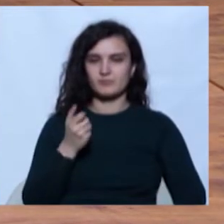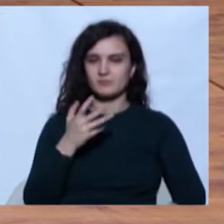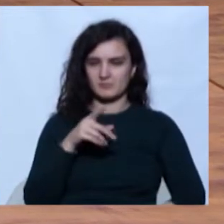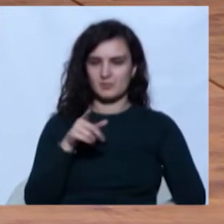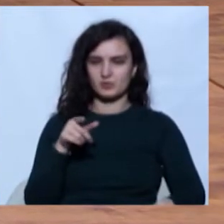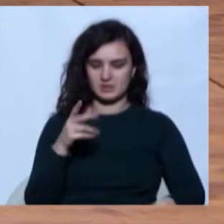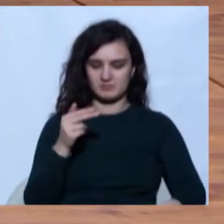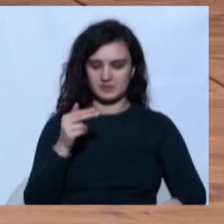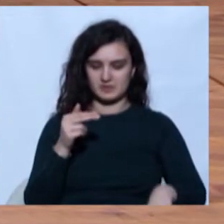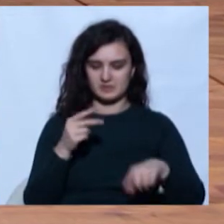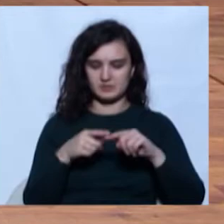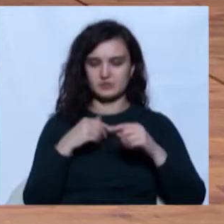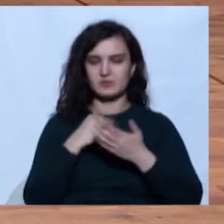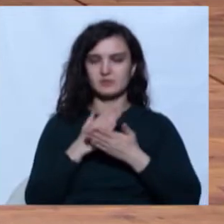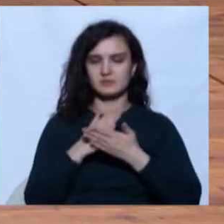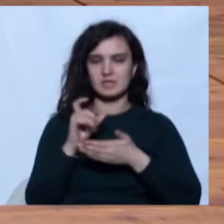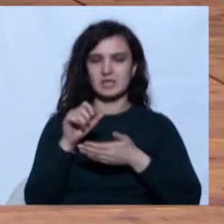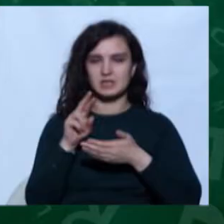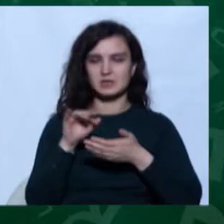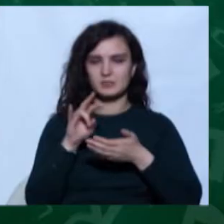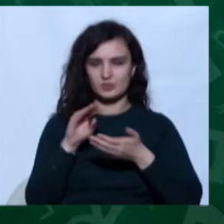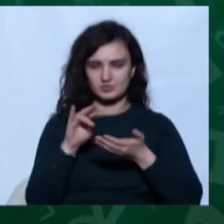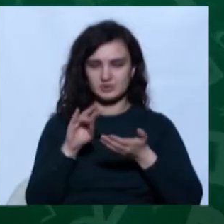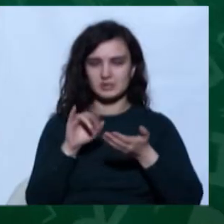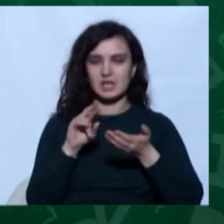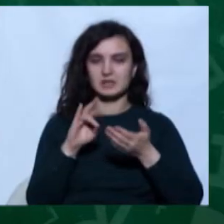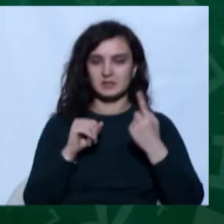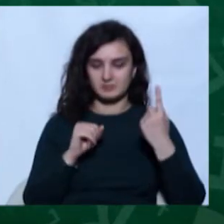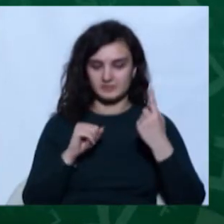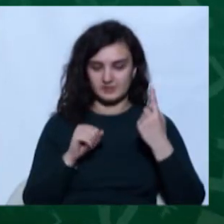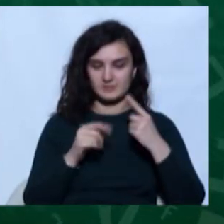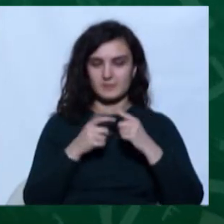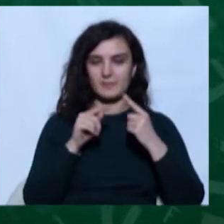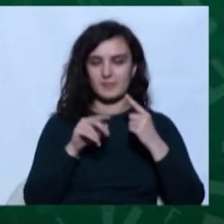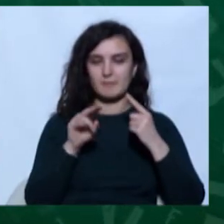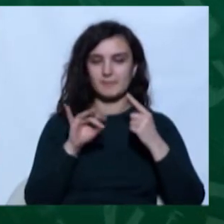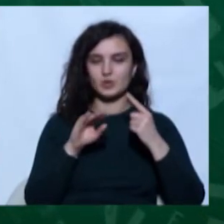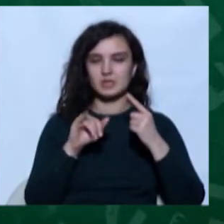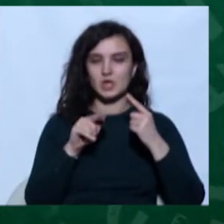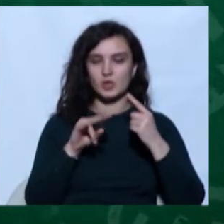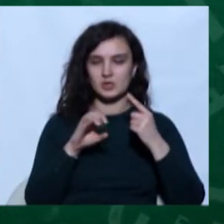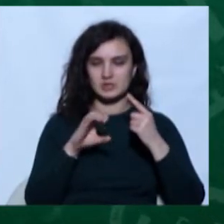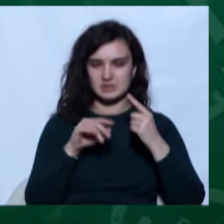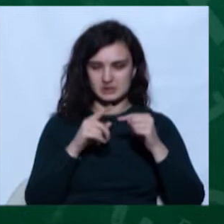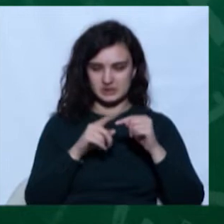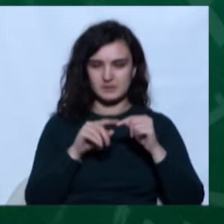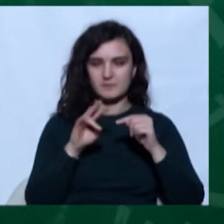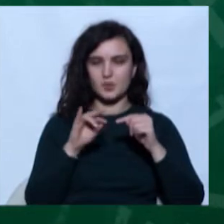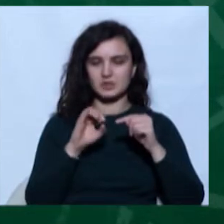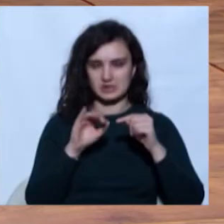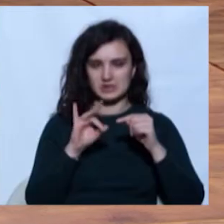characters here. We have Edmond Dantes first. Now, he is the protagonist. He is the Count of Monte